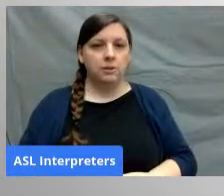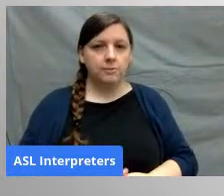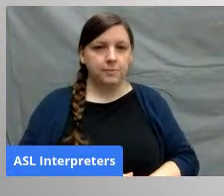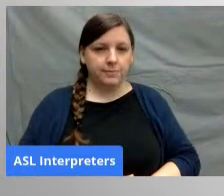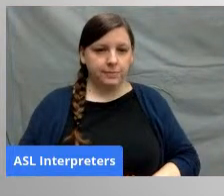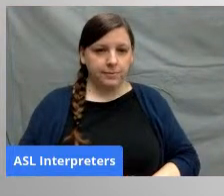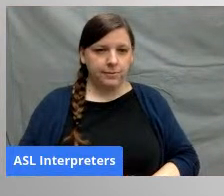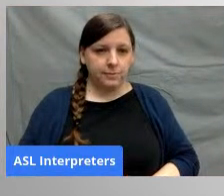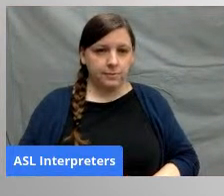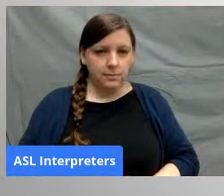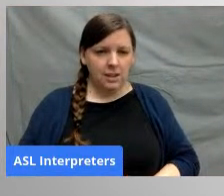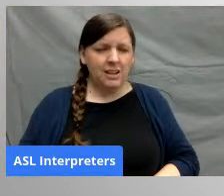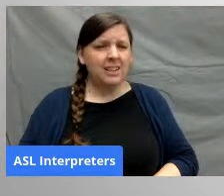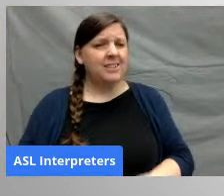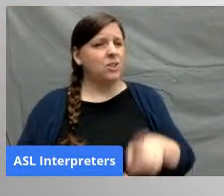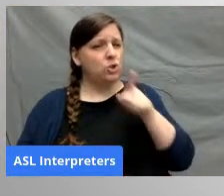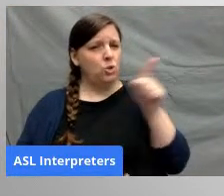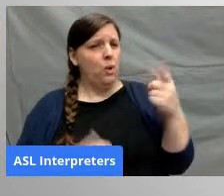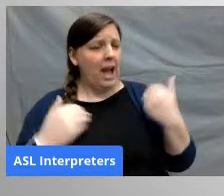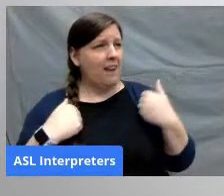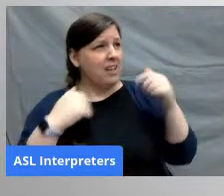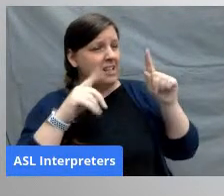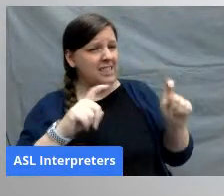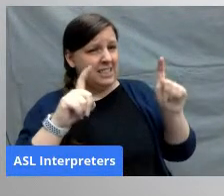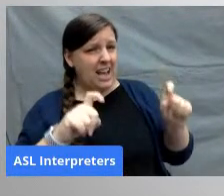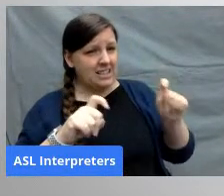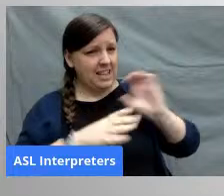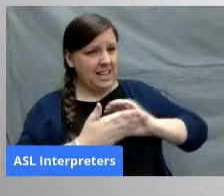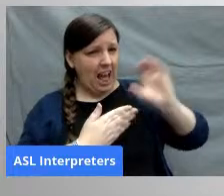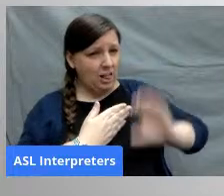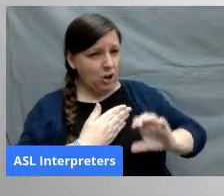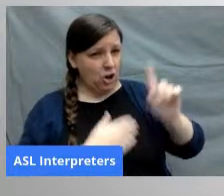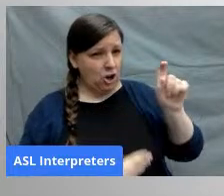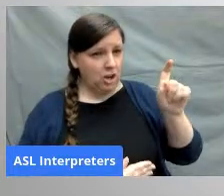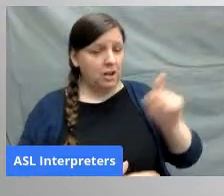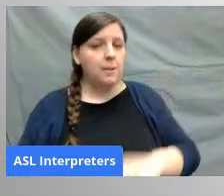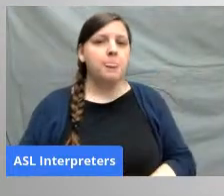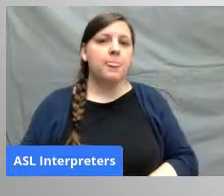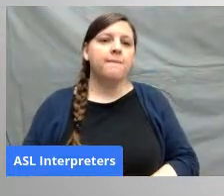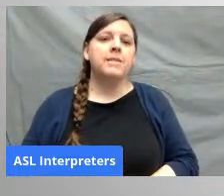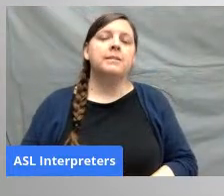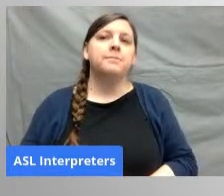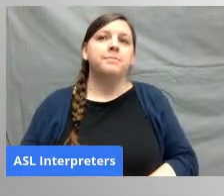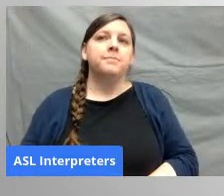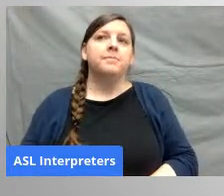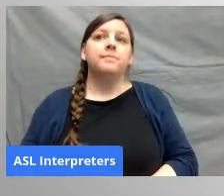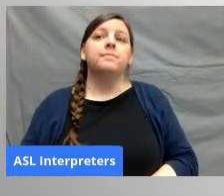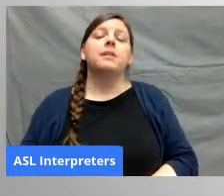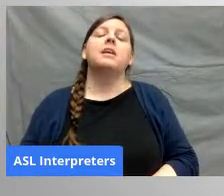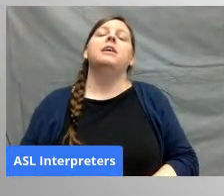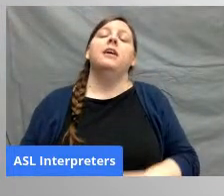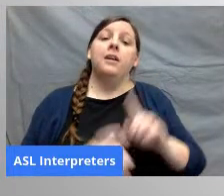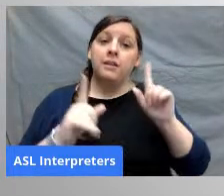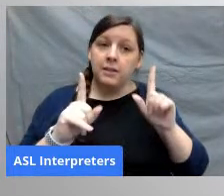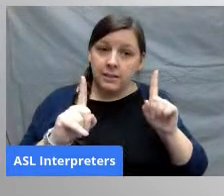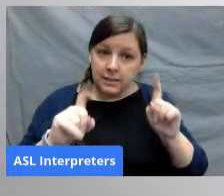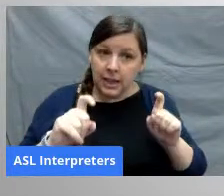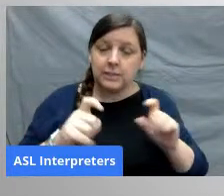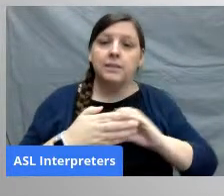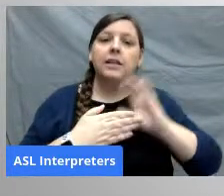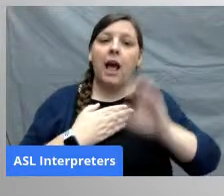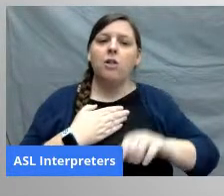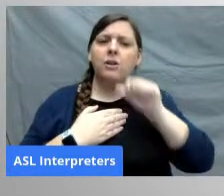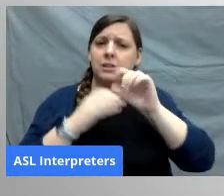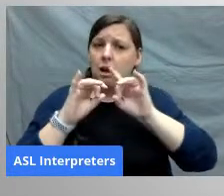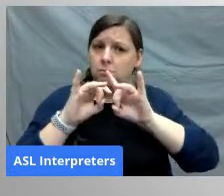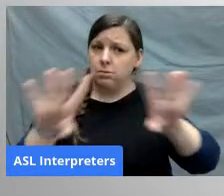Is there a testing calendar? The testing calendar has not come out yet. What happens is, are